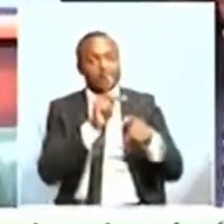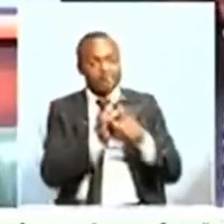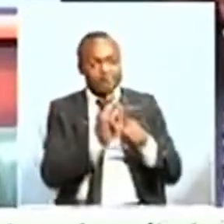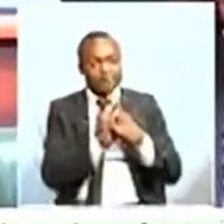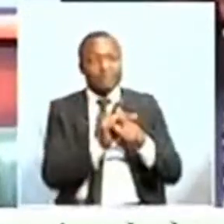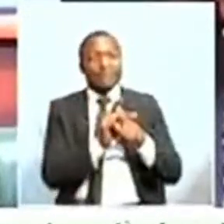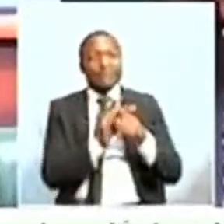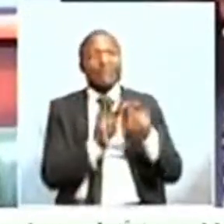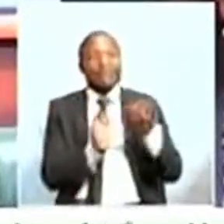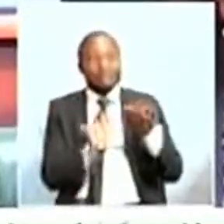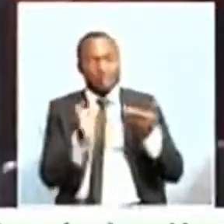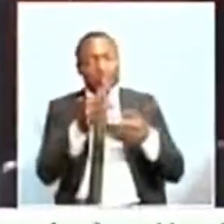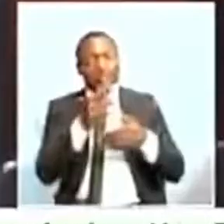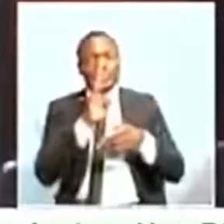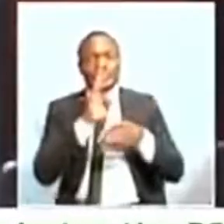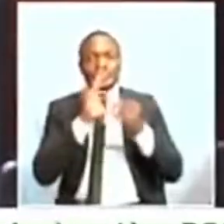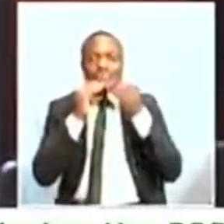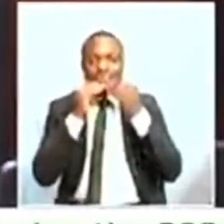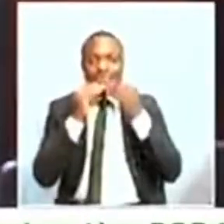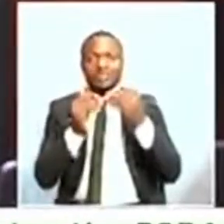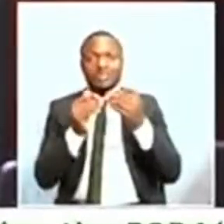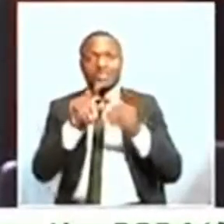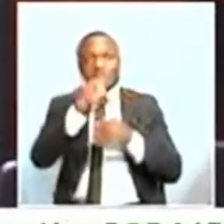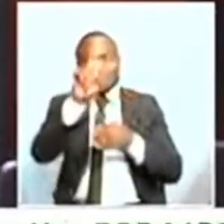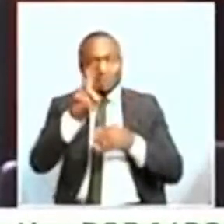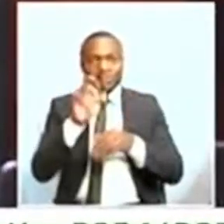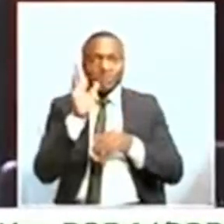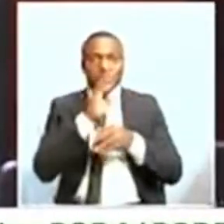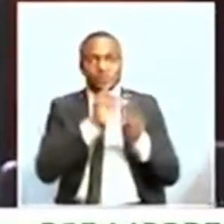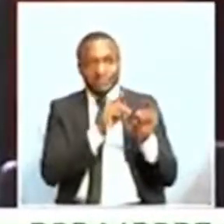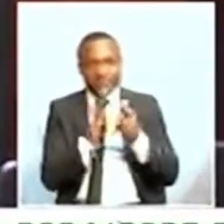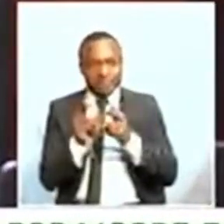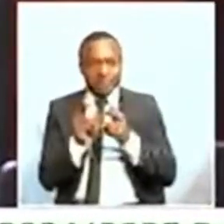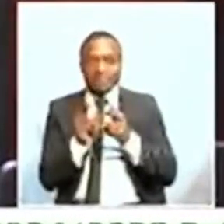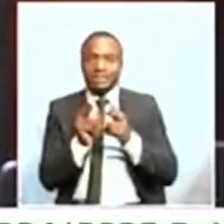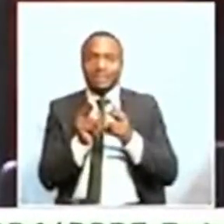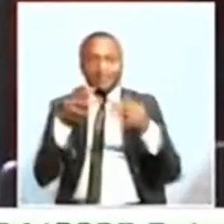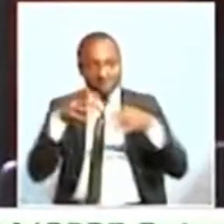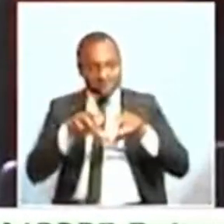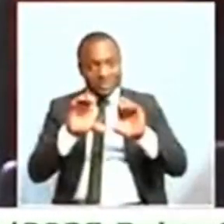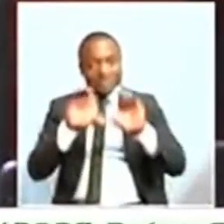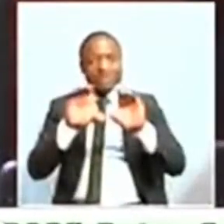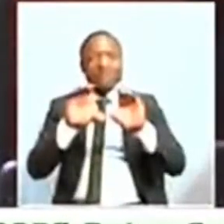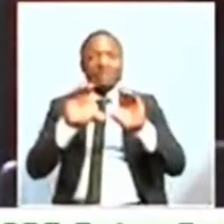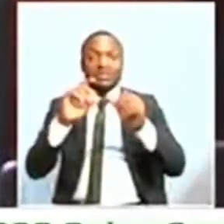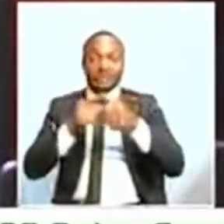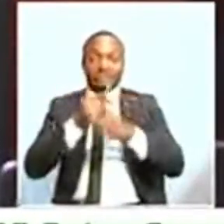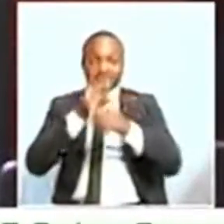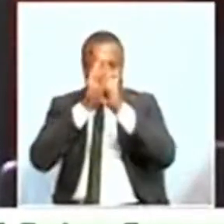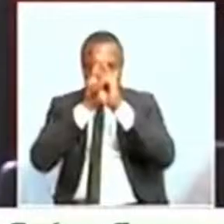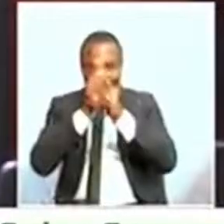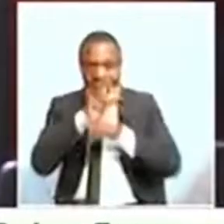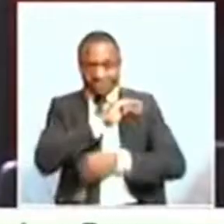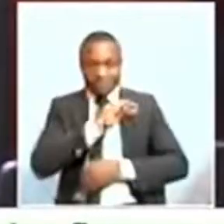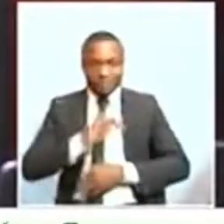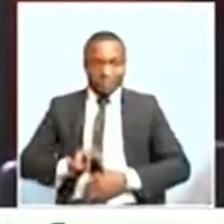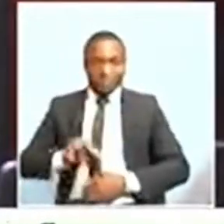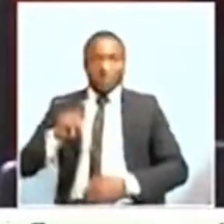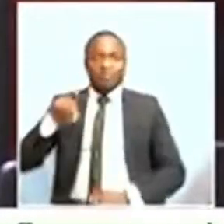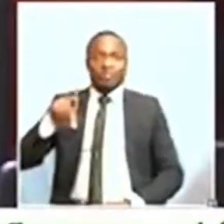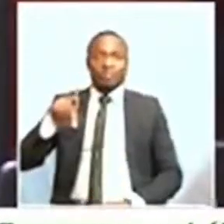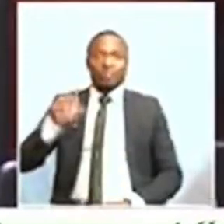Thank you, Madam Speaker. Thank you. Since the question has been answered, we move to the next Honorable Member for Pemba.